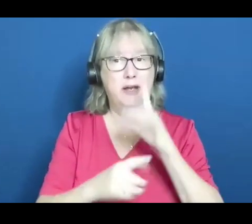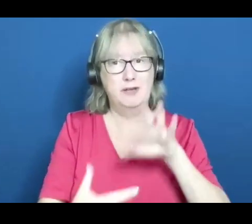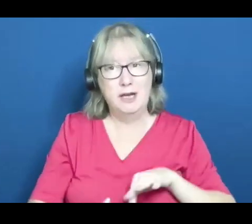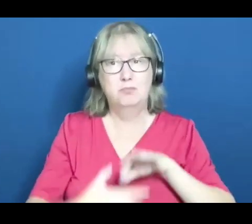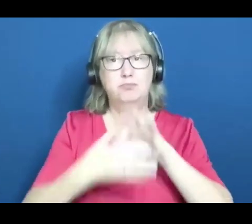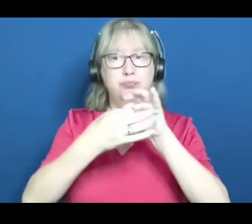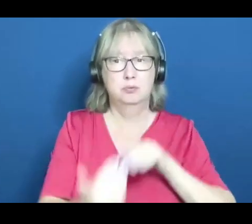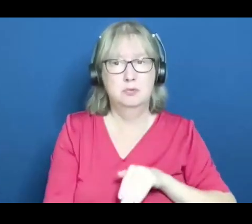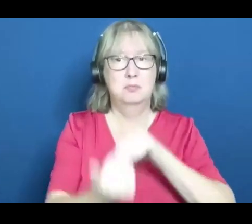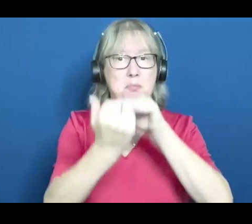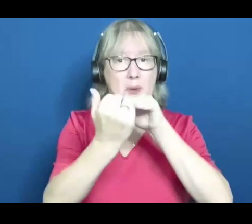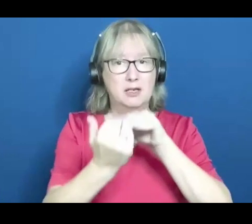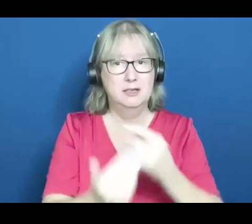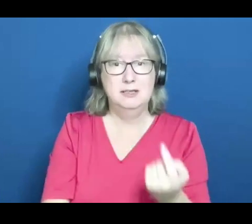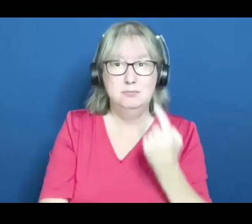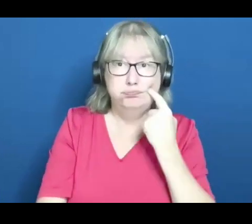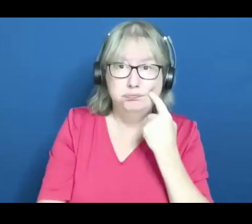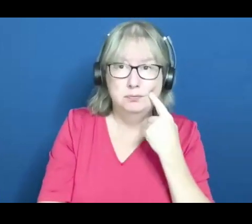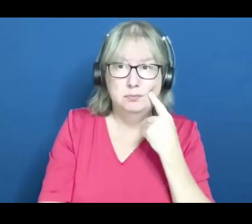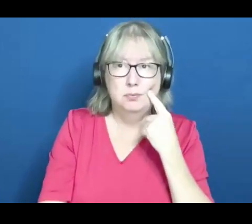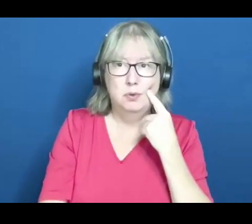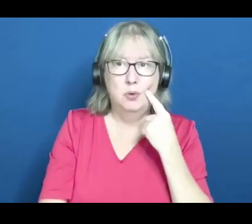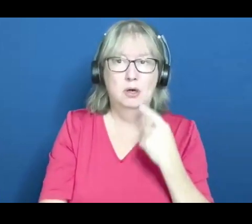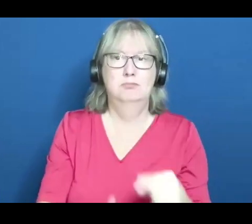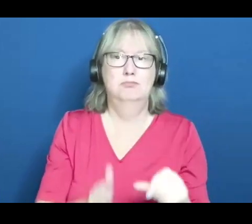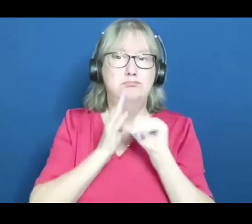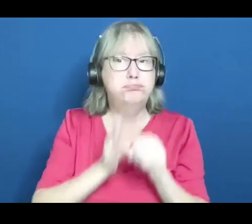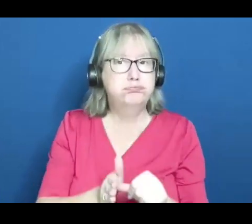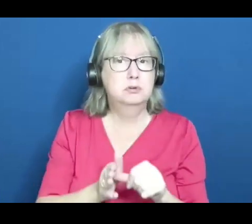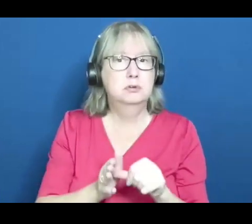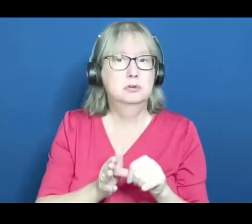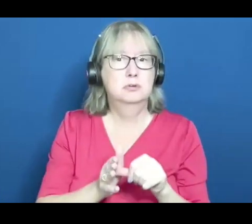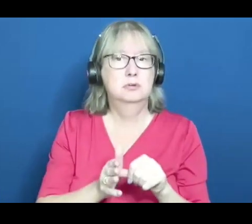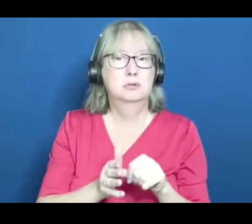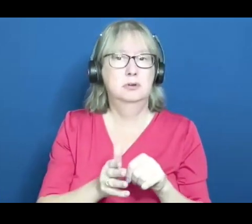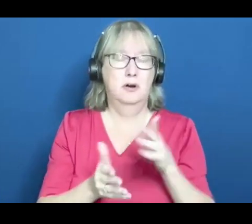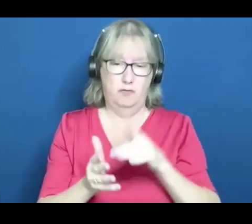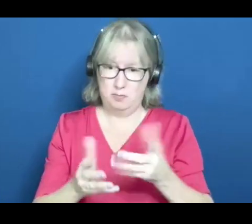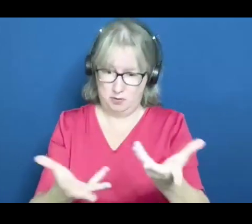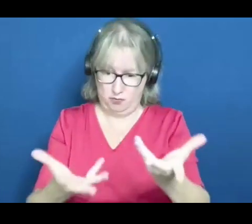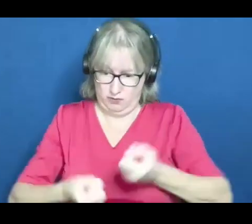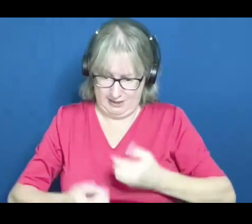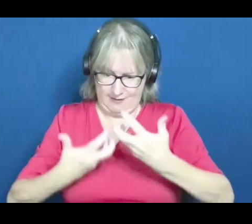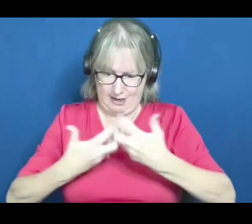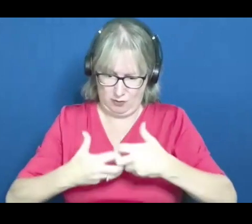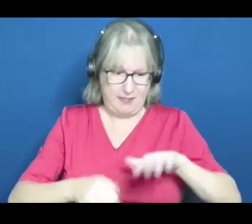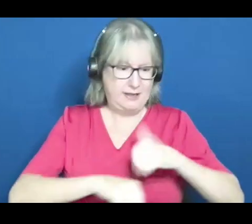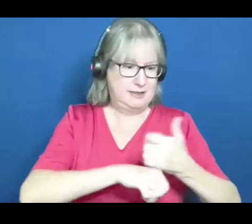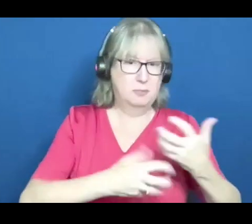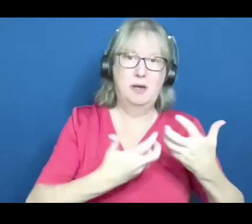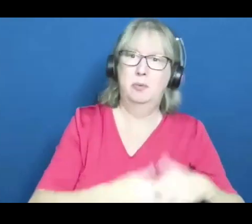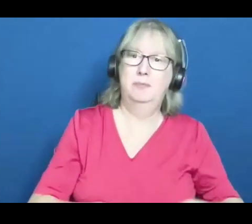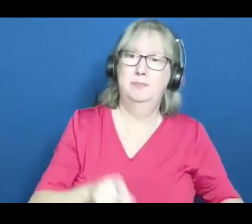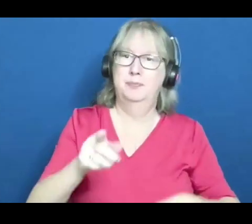how easy or not easy it is from an equipment and setting up the equipment point of view. But for me,